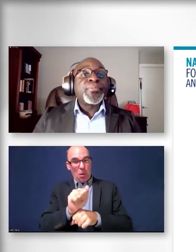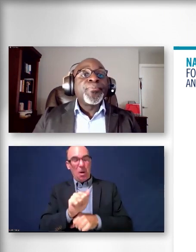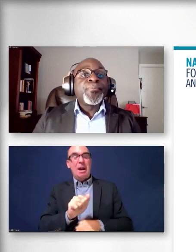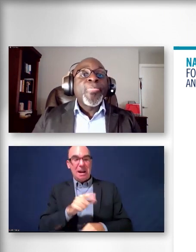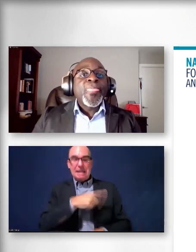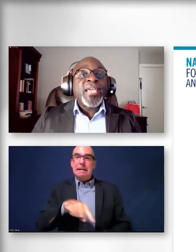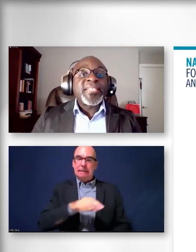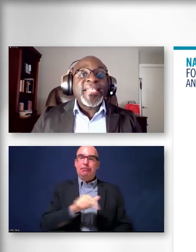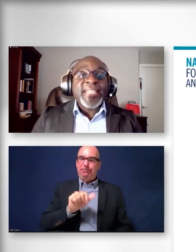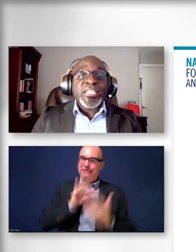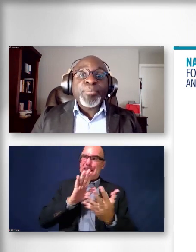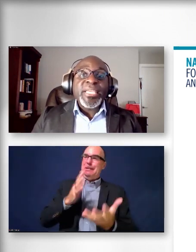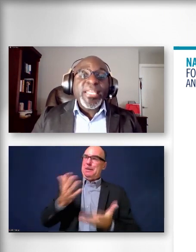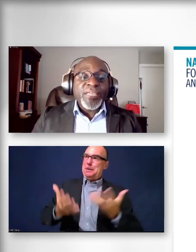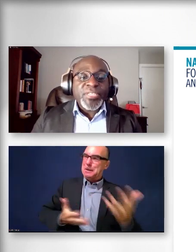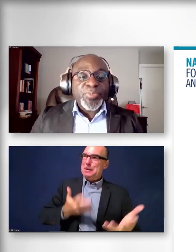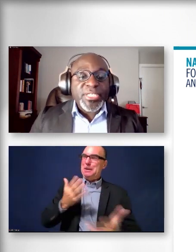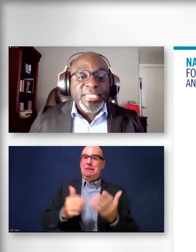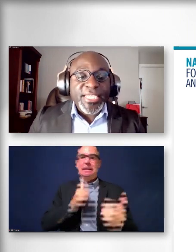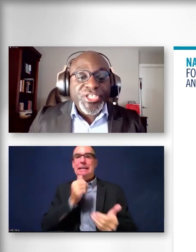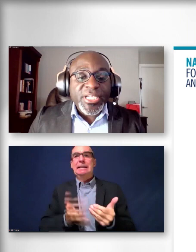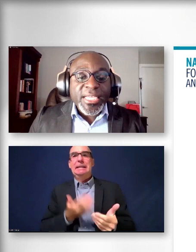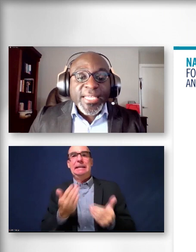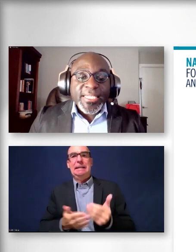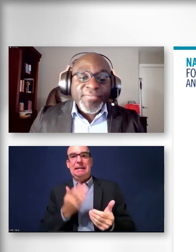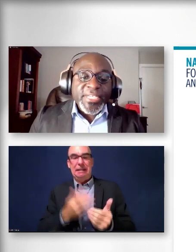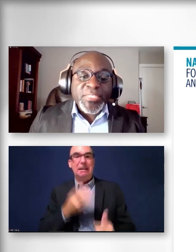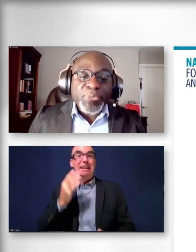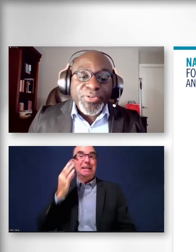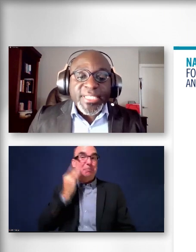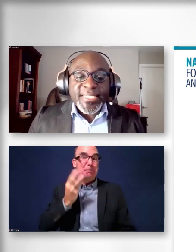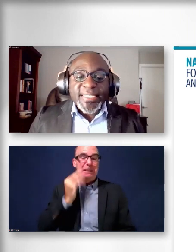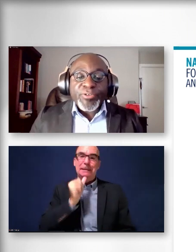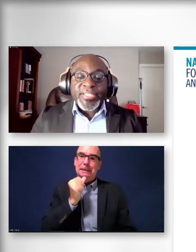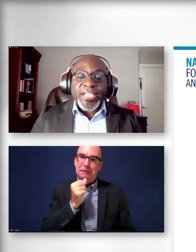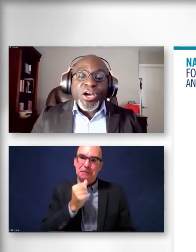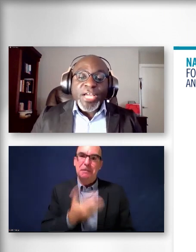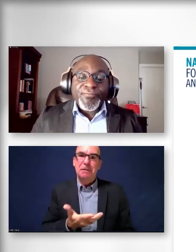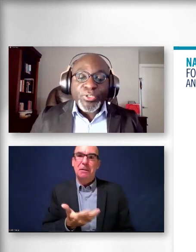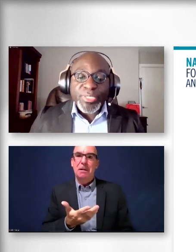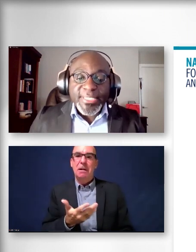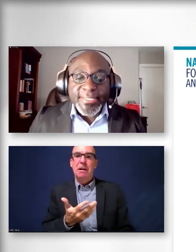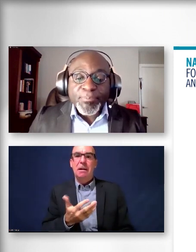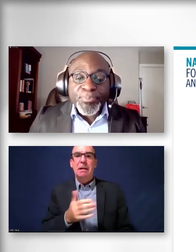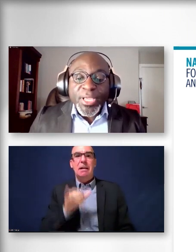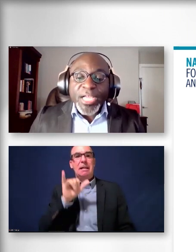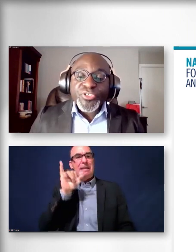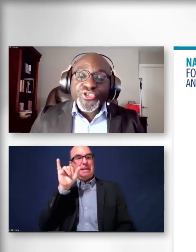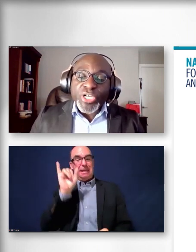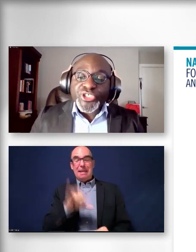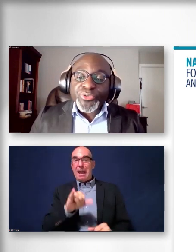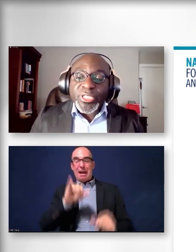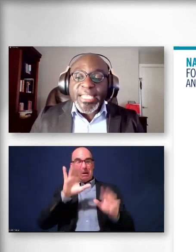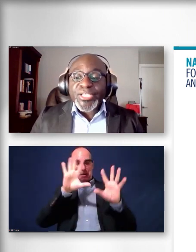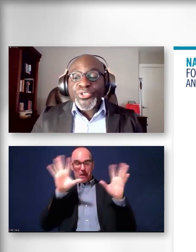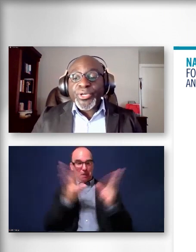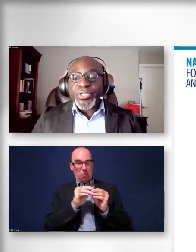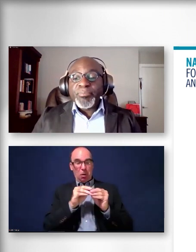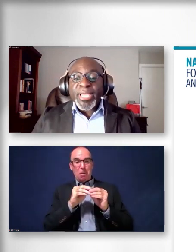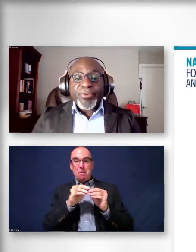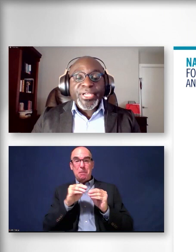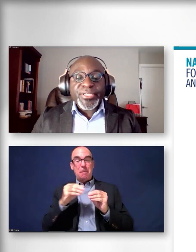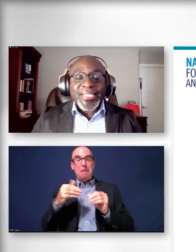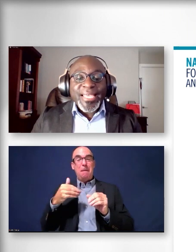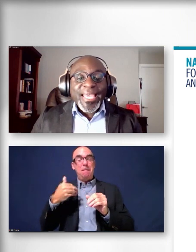educators. And as I said at the beginning of this presentation, lived experiences are at the confluence of structural and